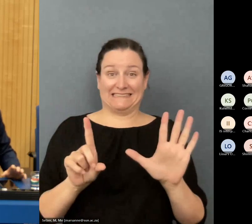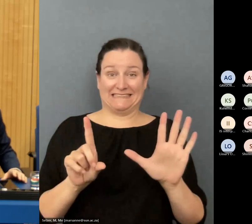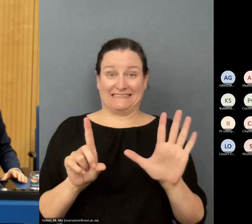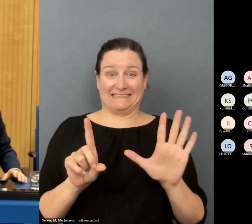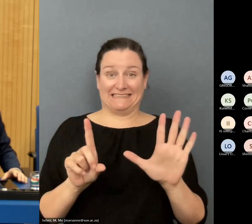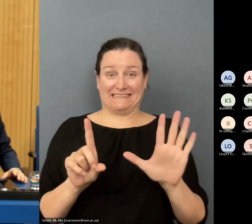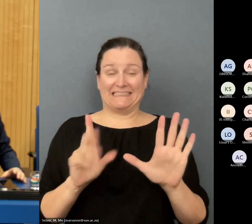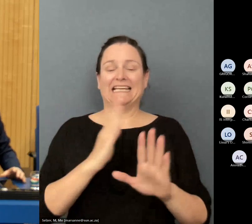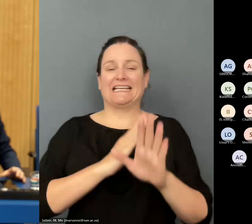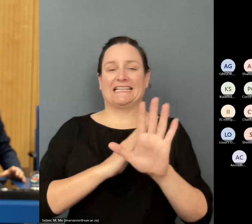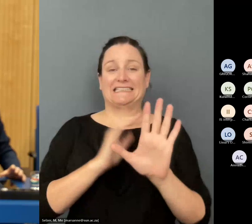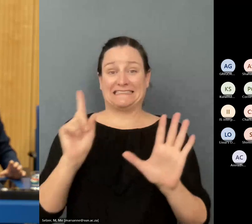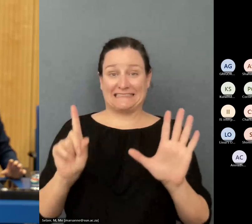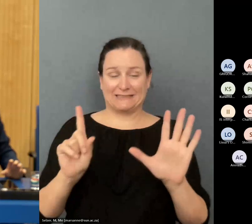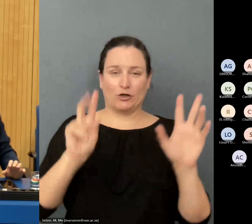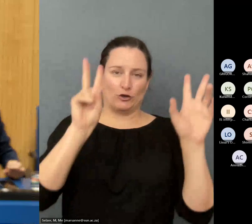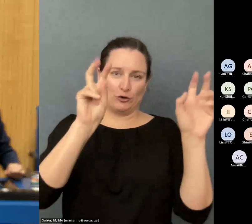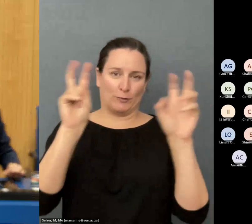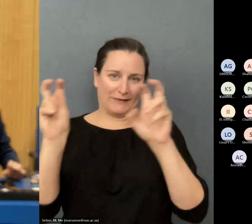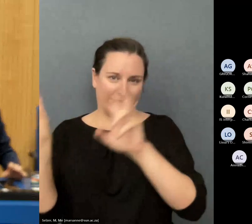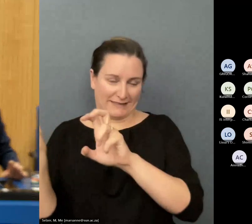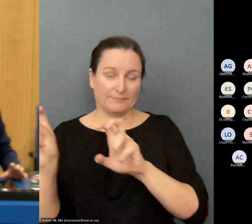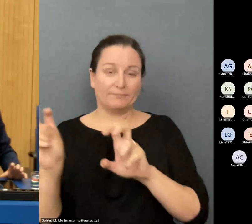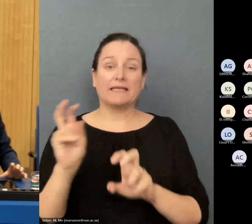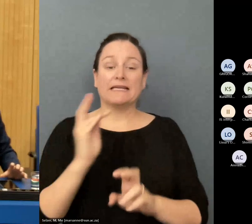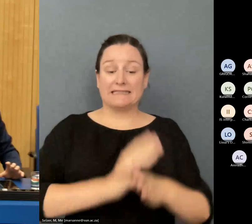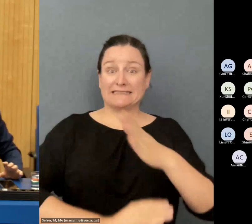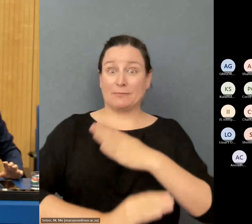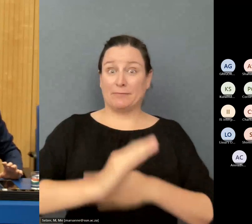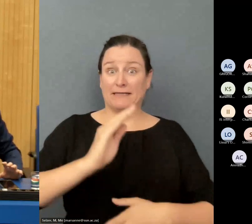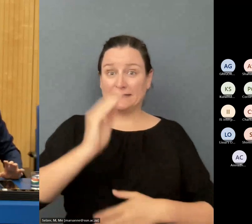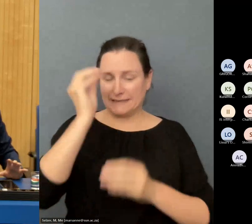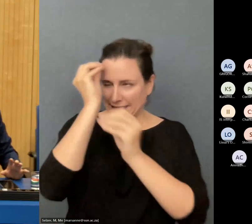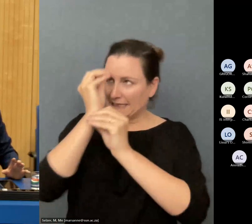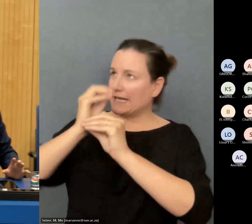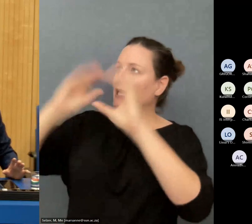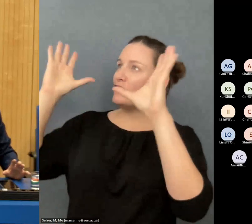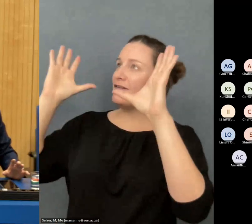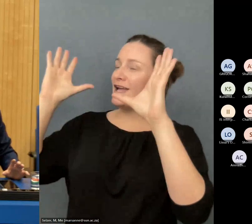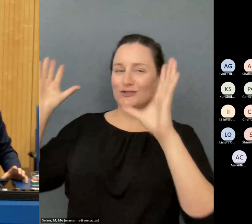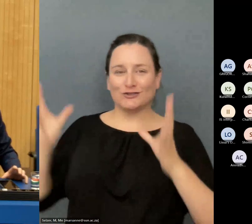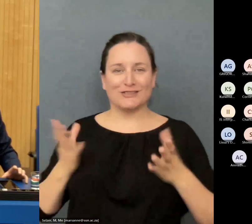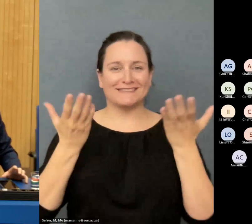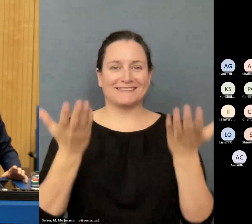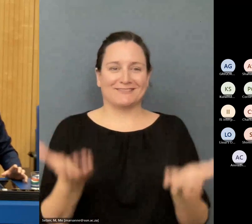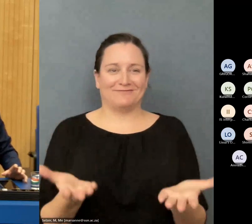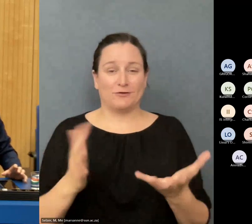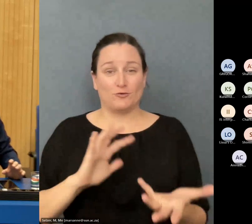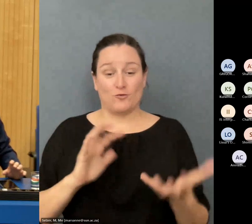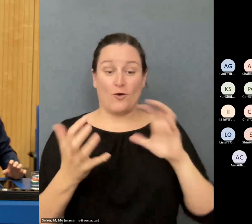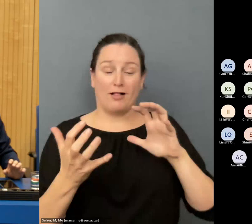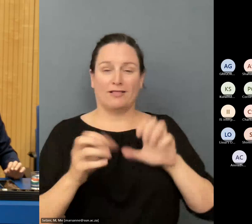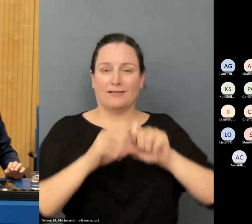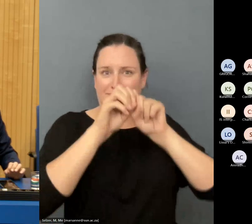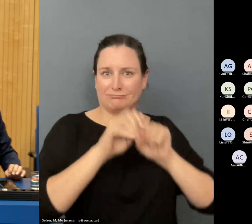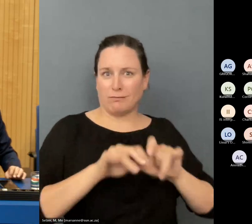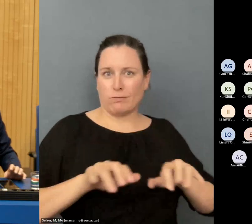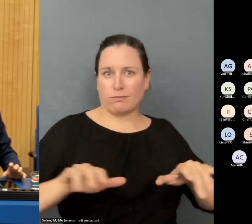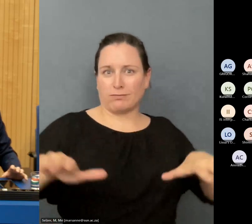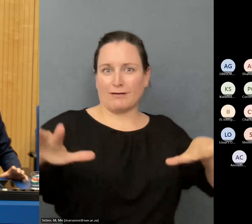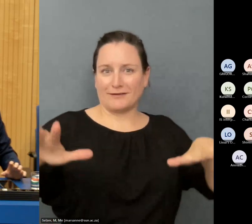disability innovations that are making their journey to all parts of the world. It has been